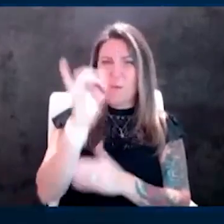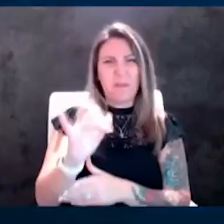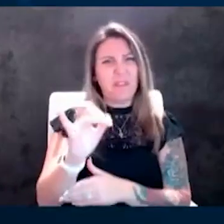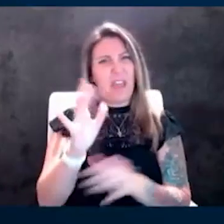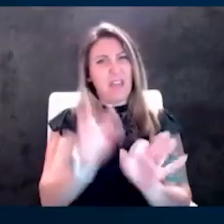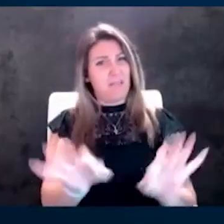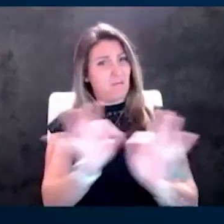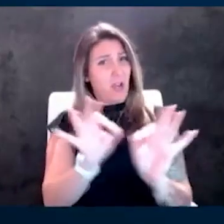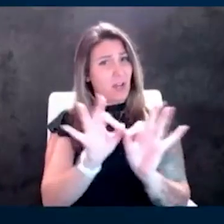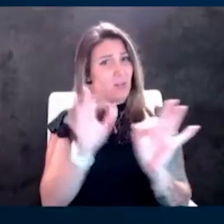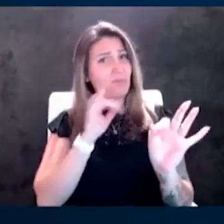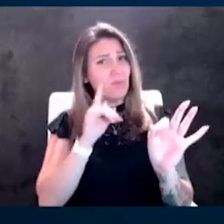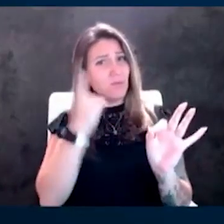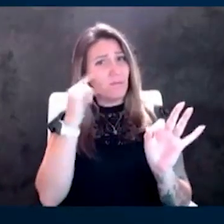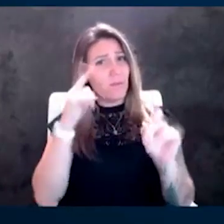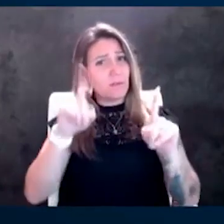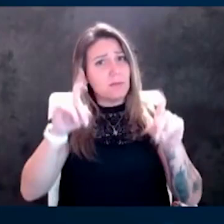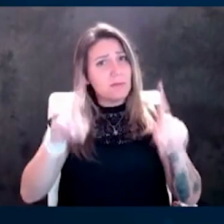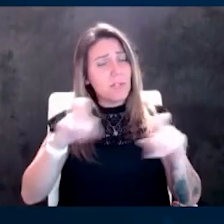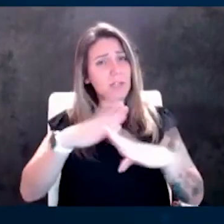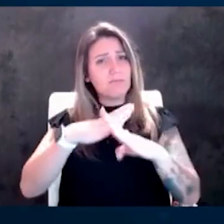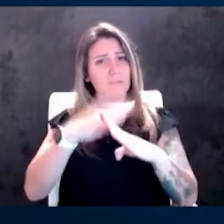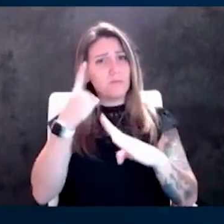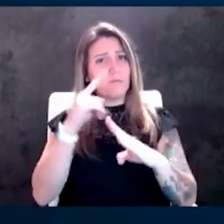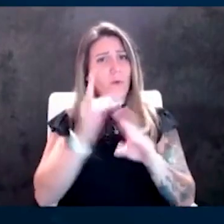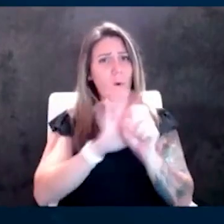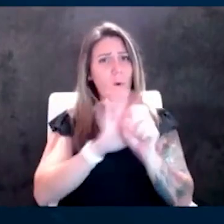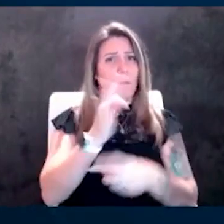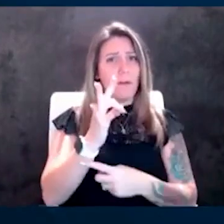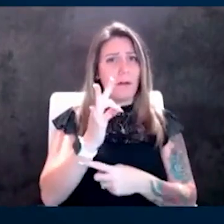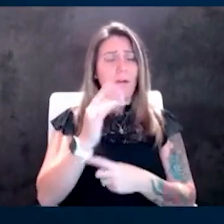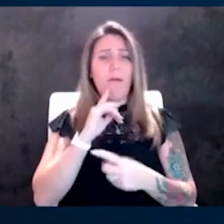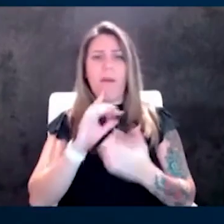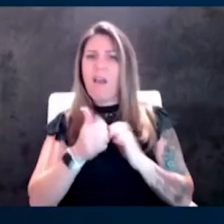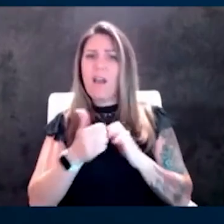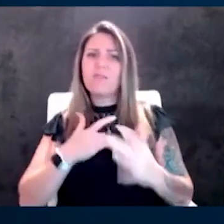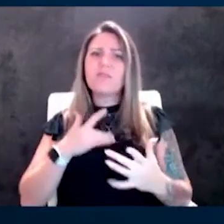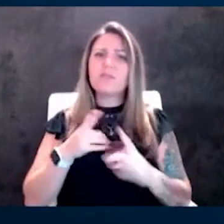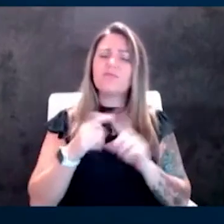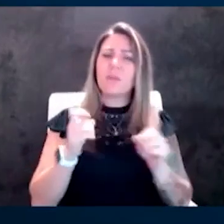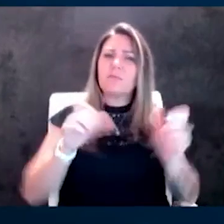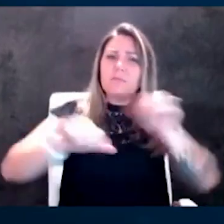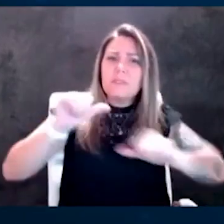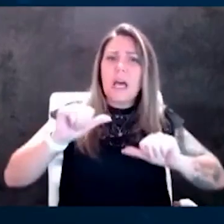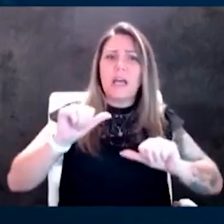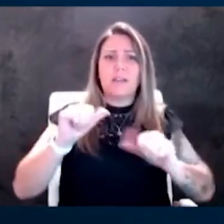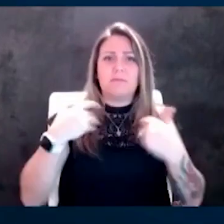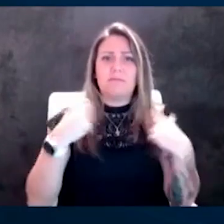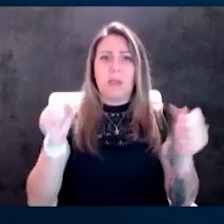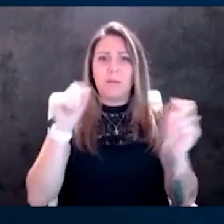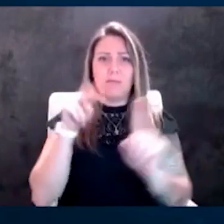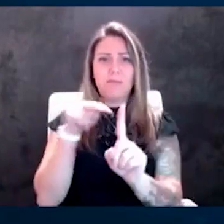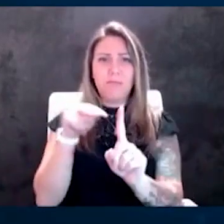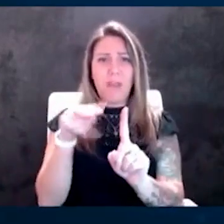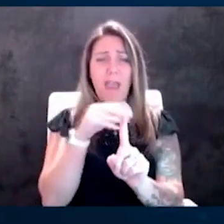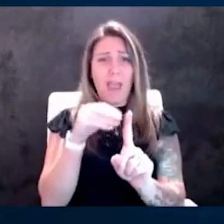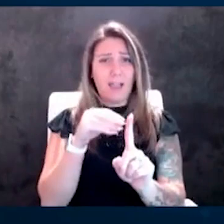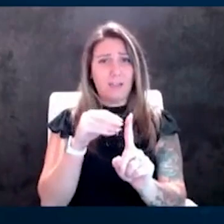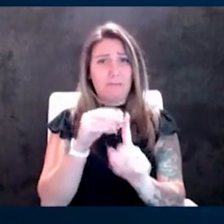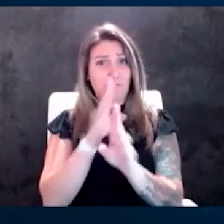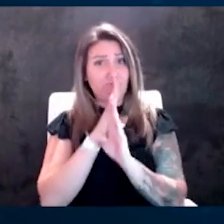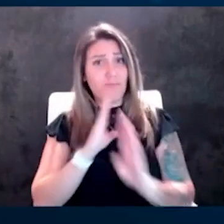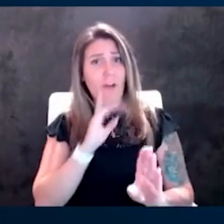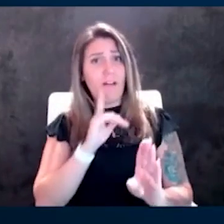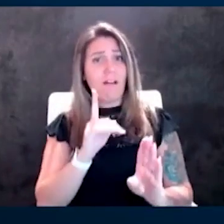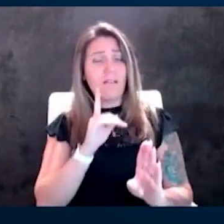immunity? How do you feel about it from a science and public health perspective? And should private citizens be using this kind of